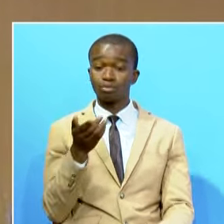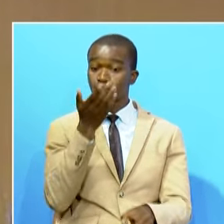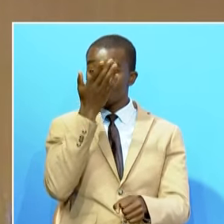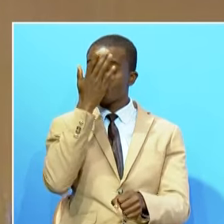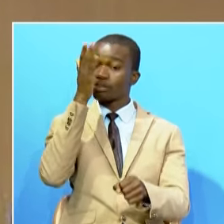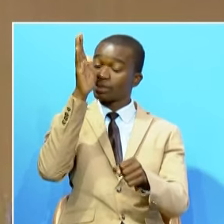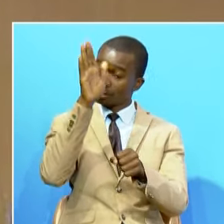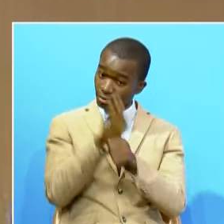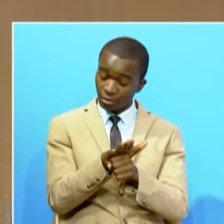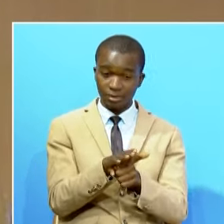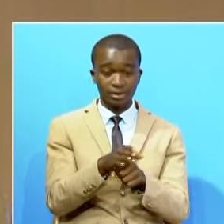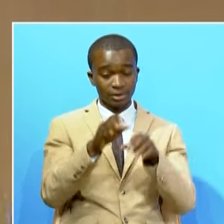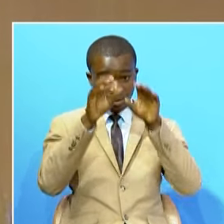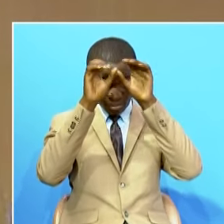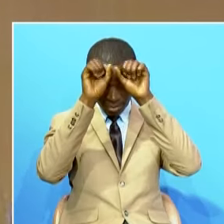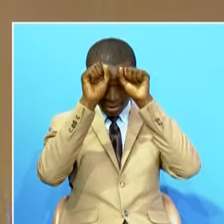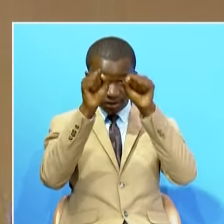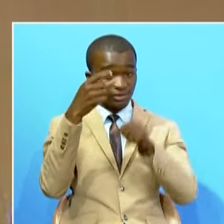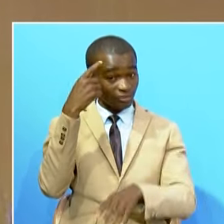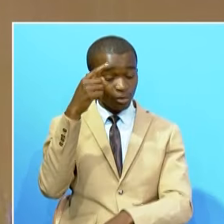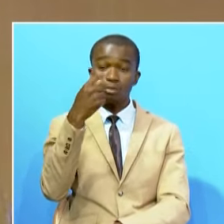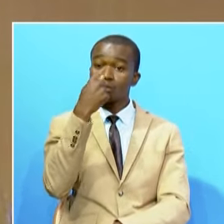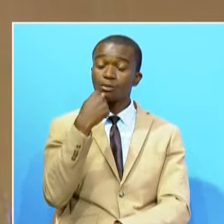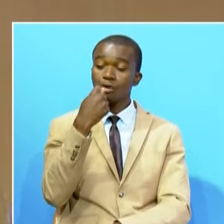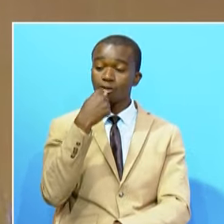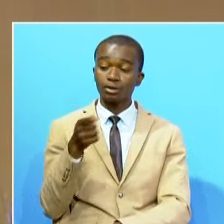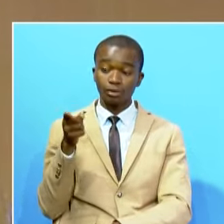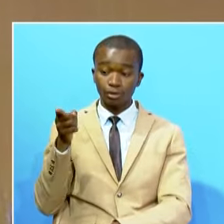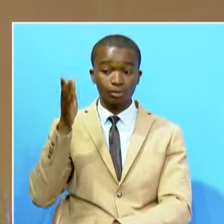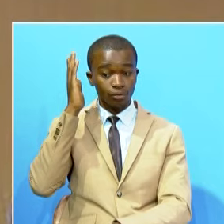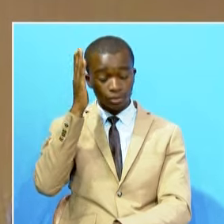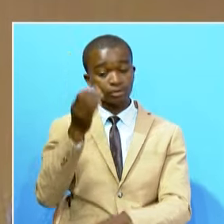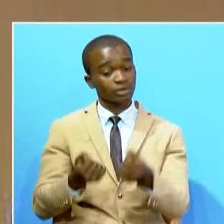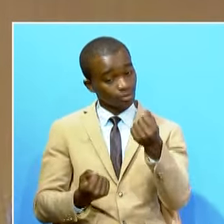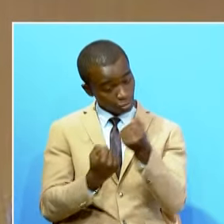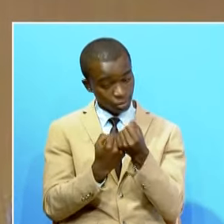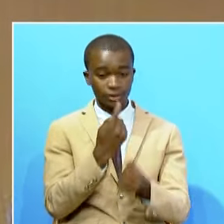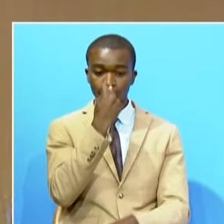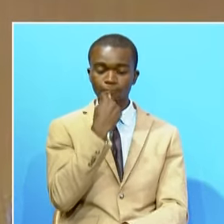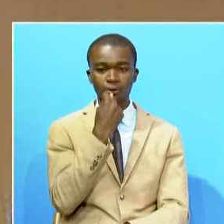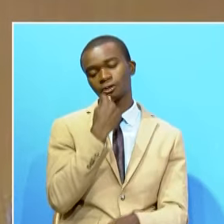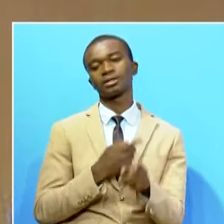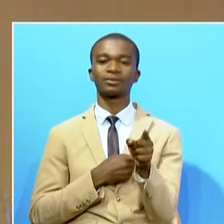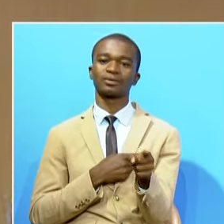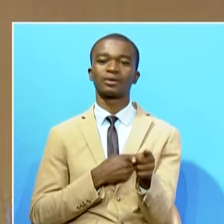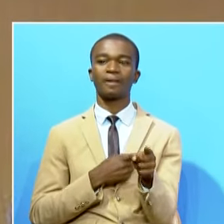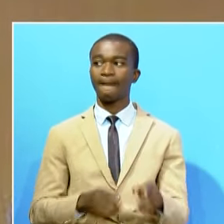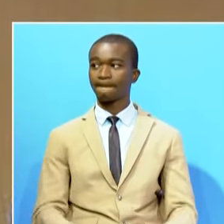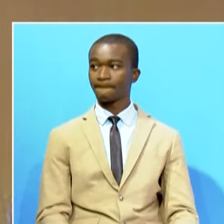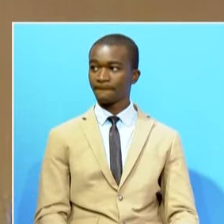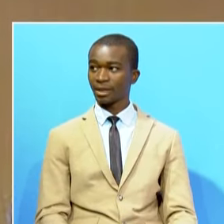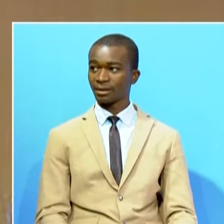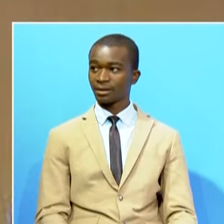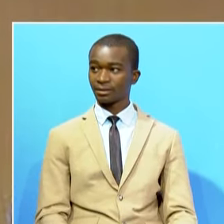secretariat support. As the term of His Excellency, Mr. the chairperson of the organ